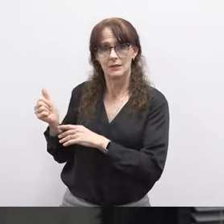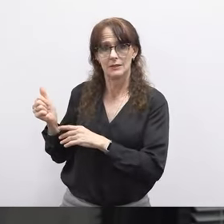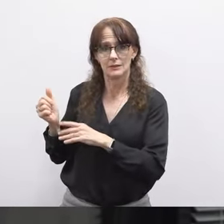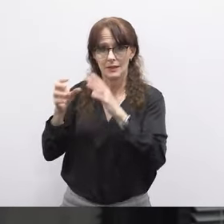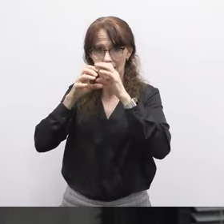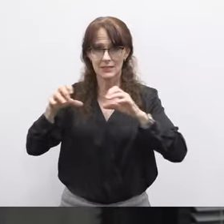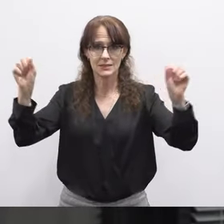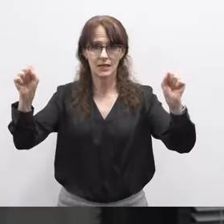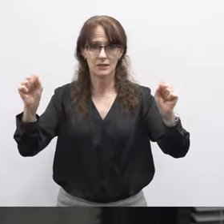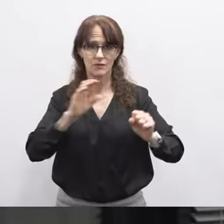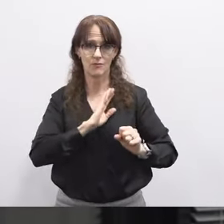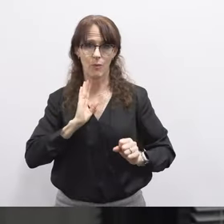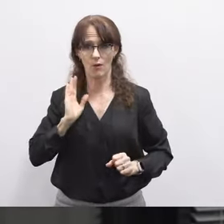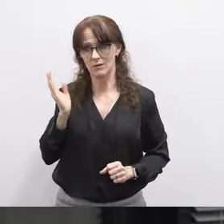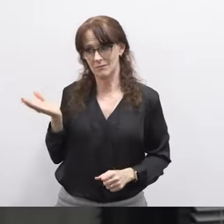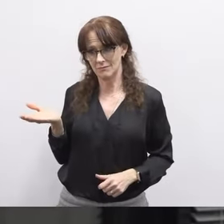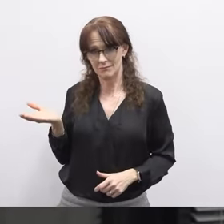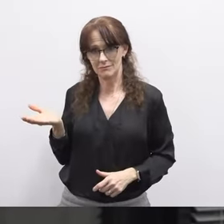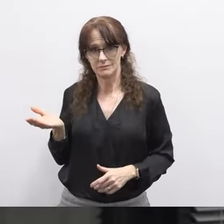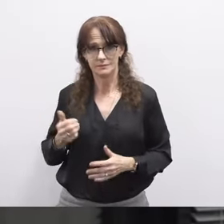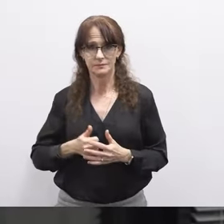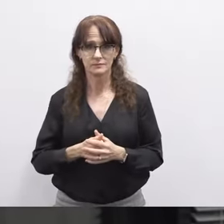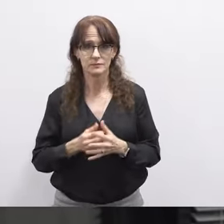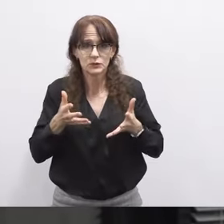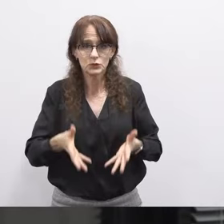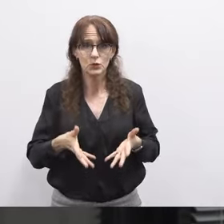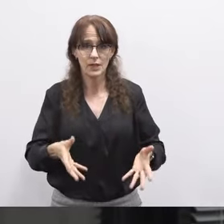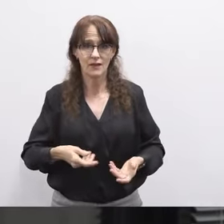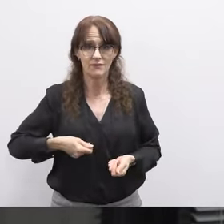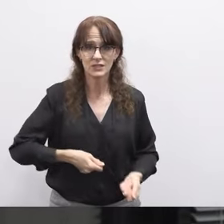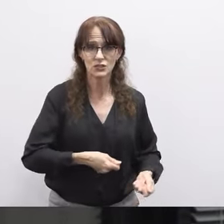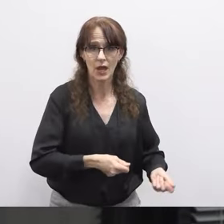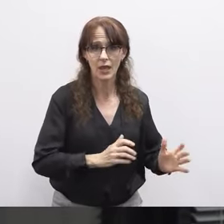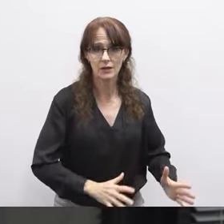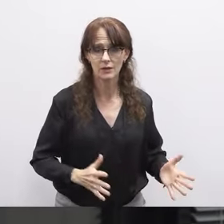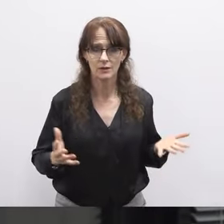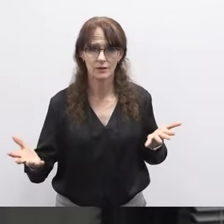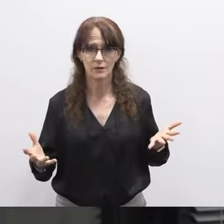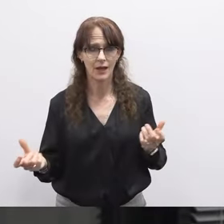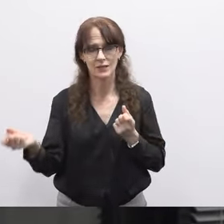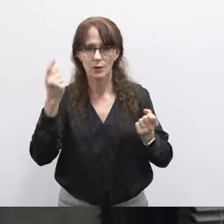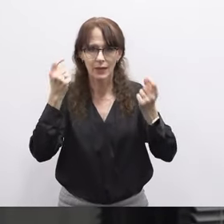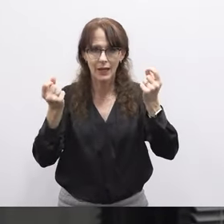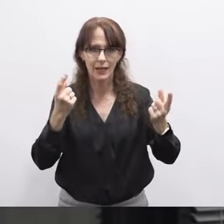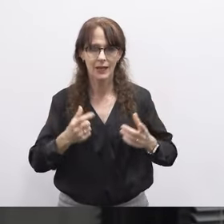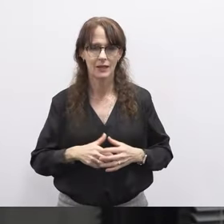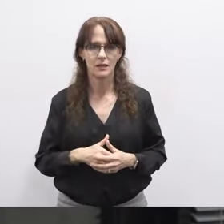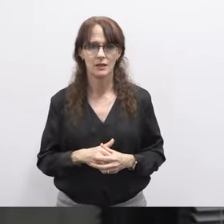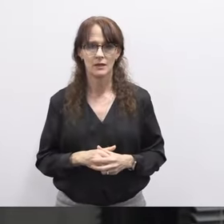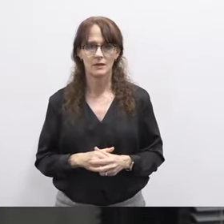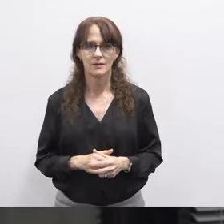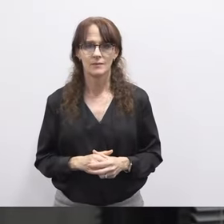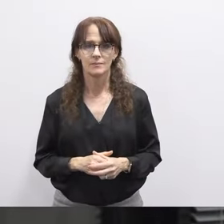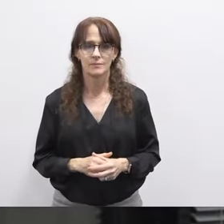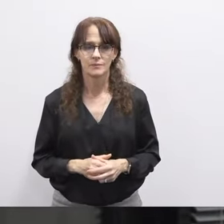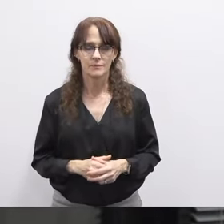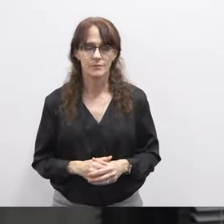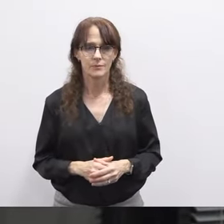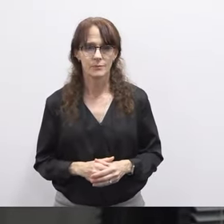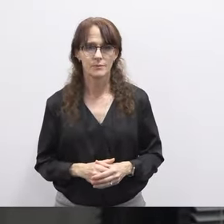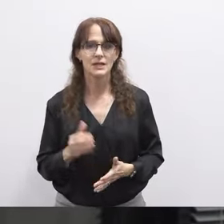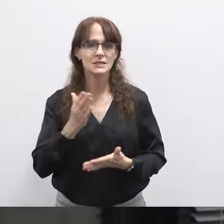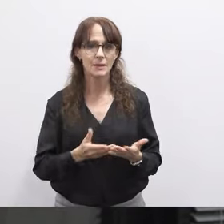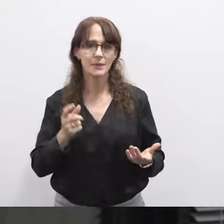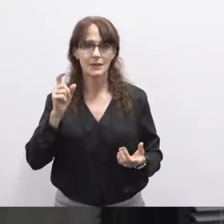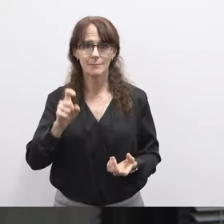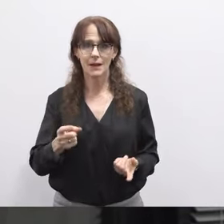board. And so, I mean, who's left, the janitor? I don't get it. So, I mean, something